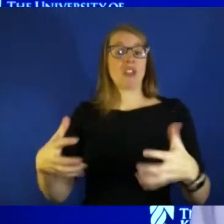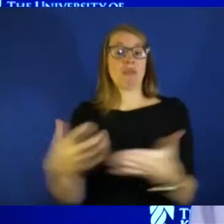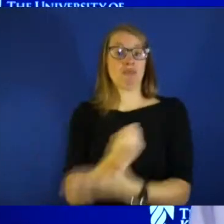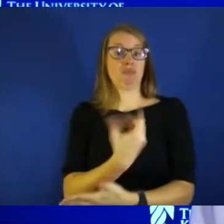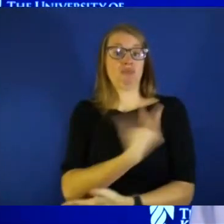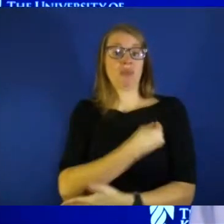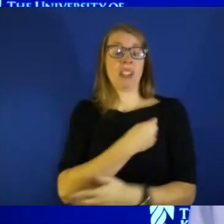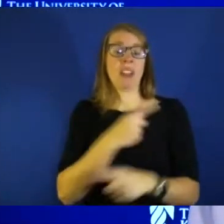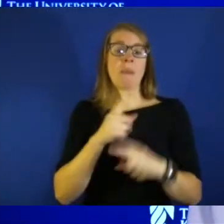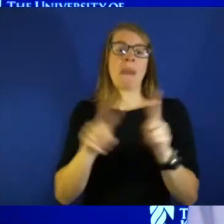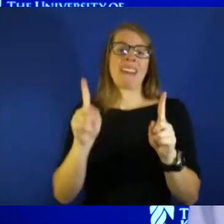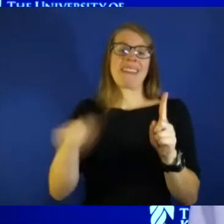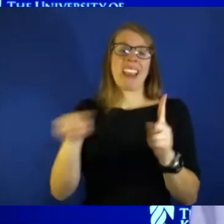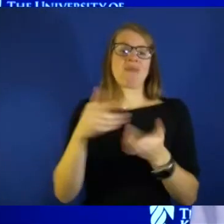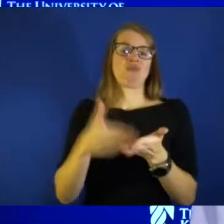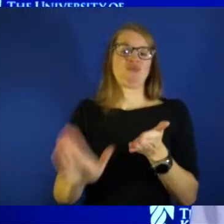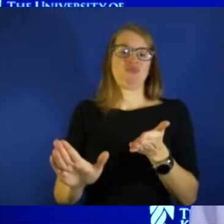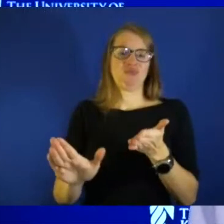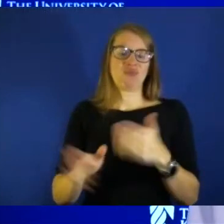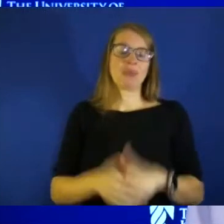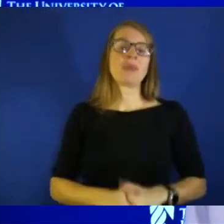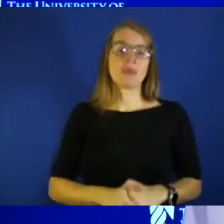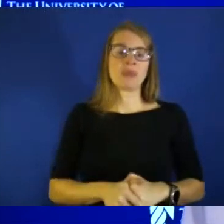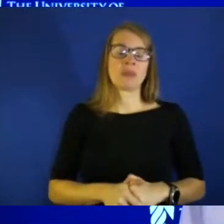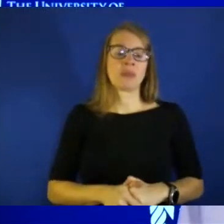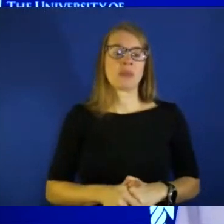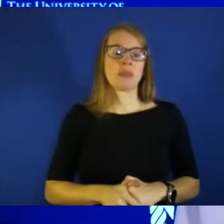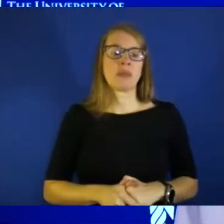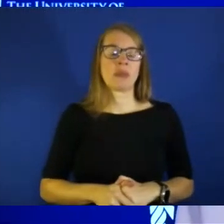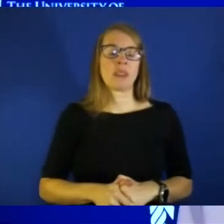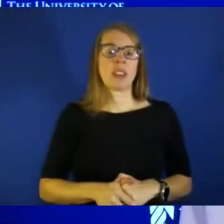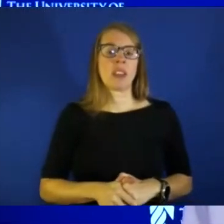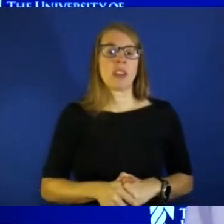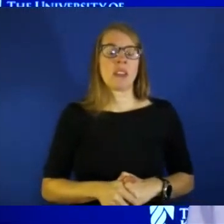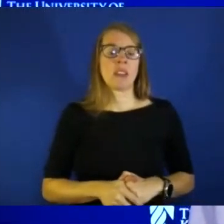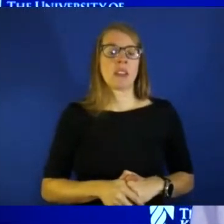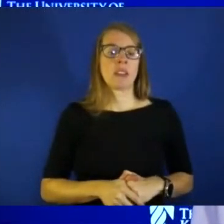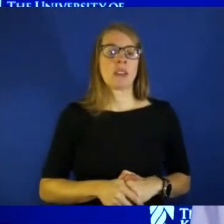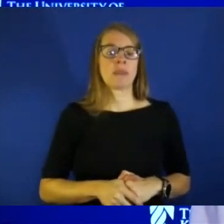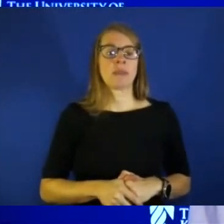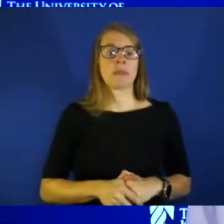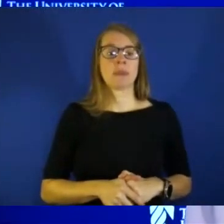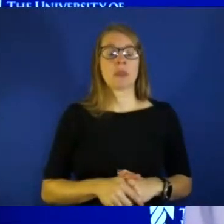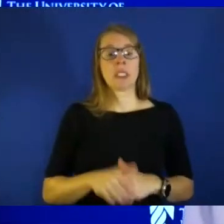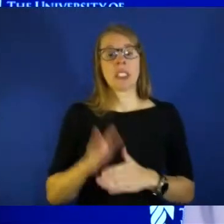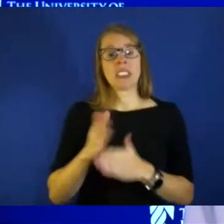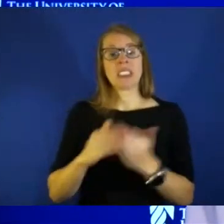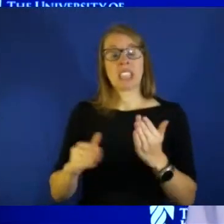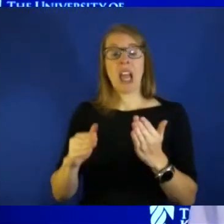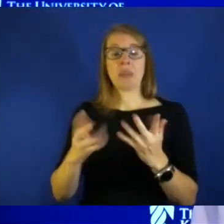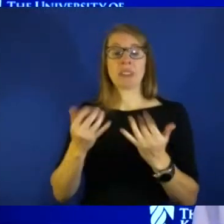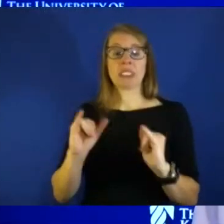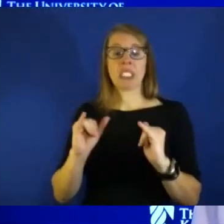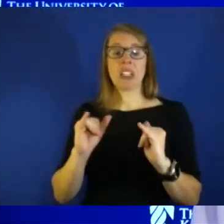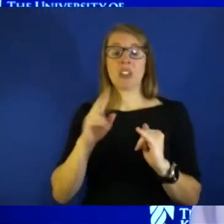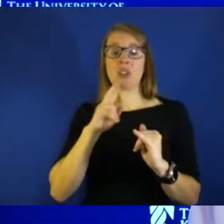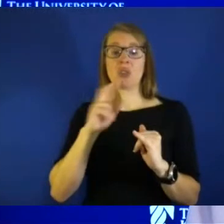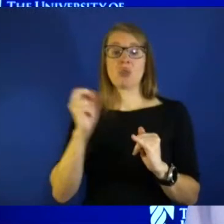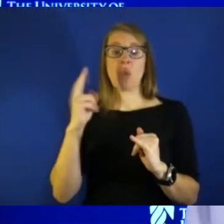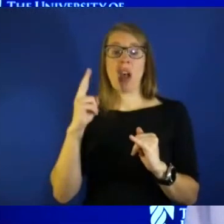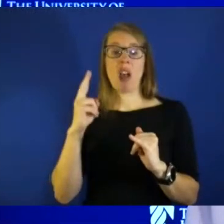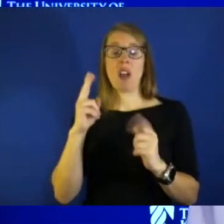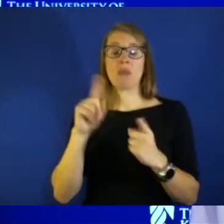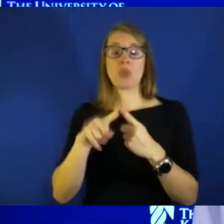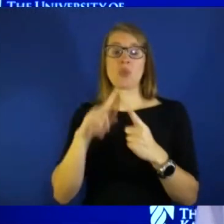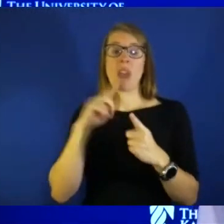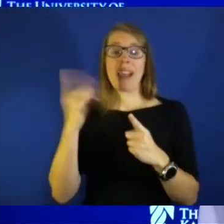unfortunately. In addition, part of that are still minors that are 12 to 18 that really need, in a lot of